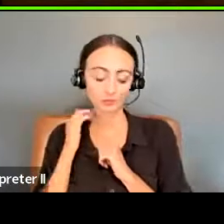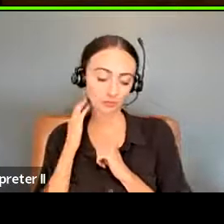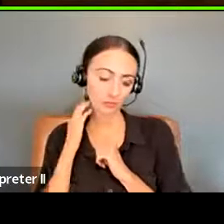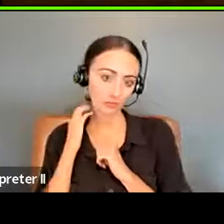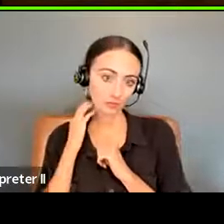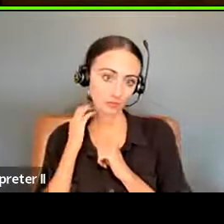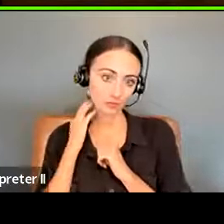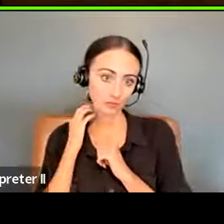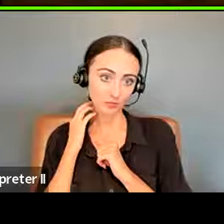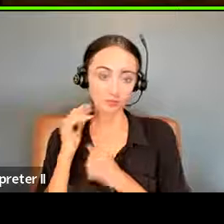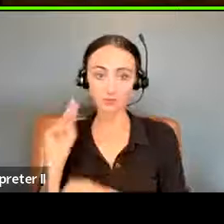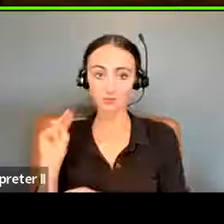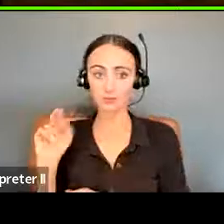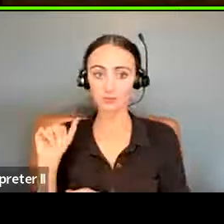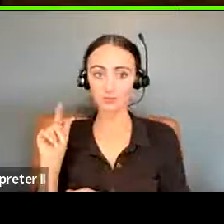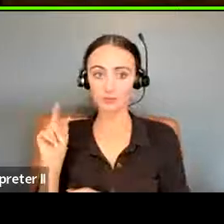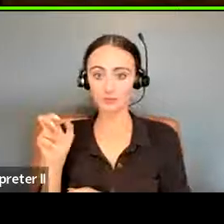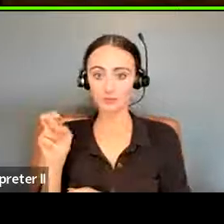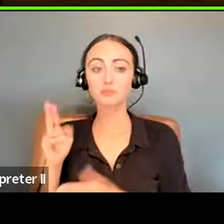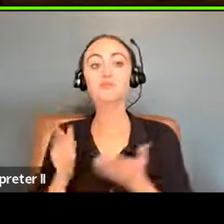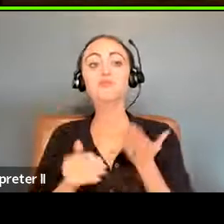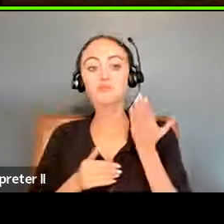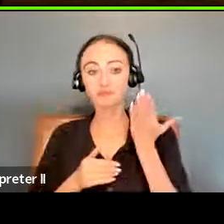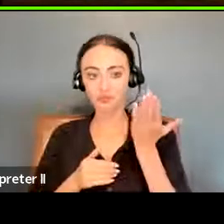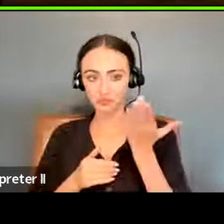Okay, Councilmember Nadeau, So moved.